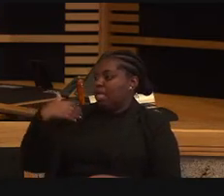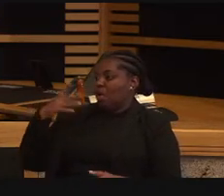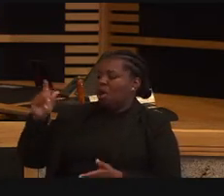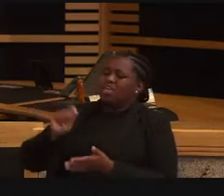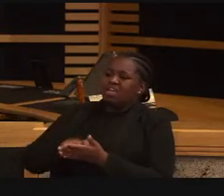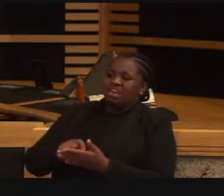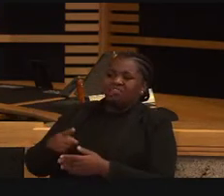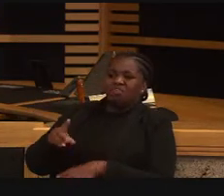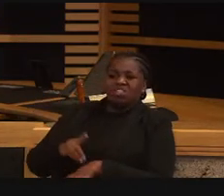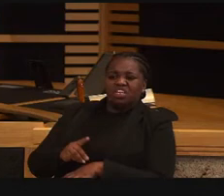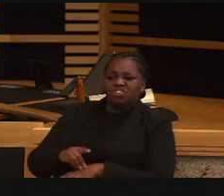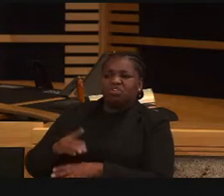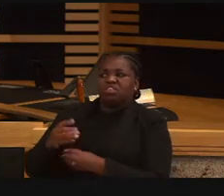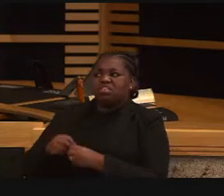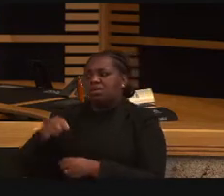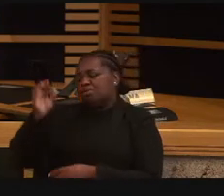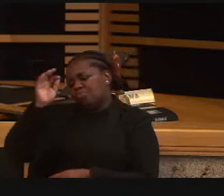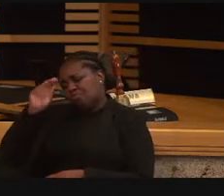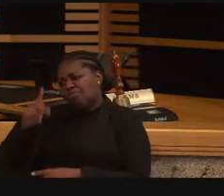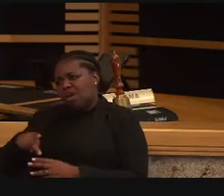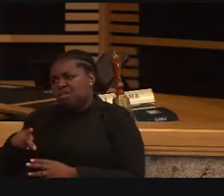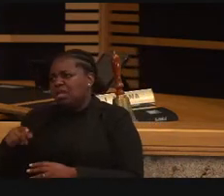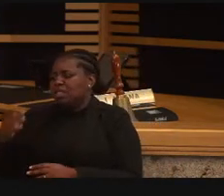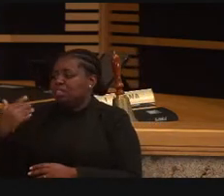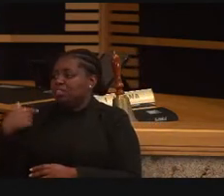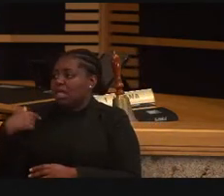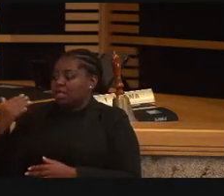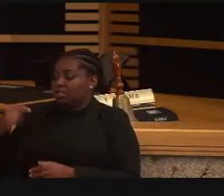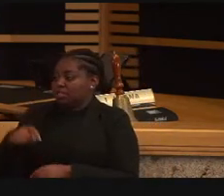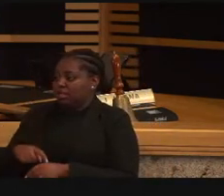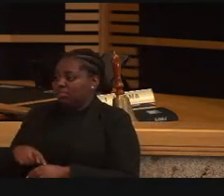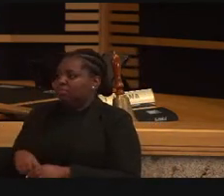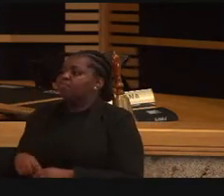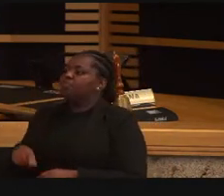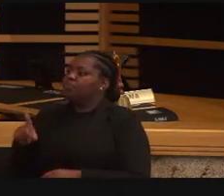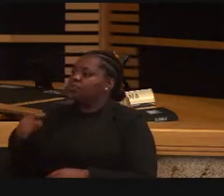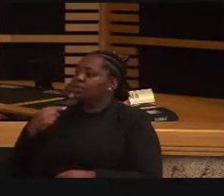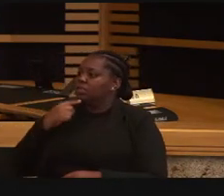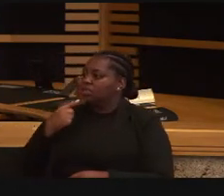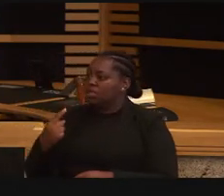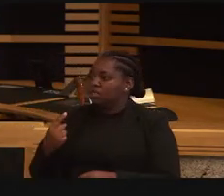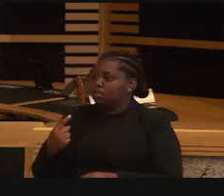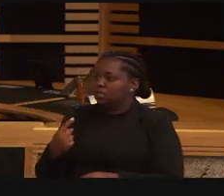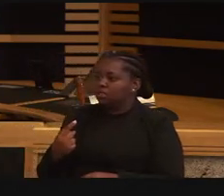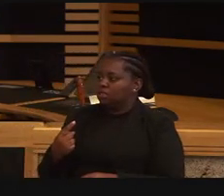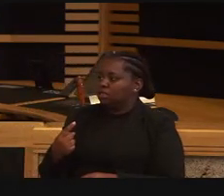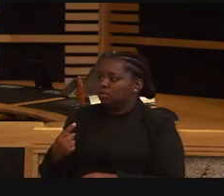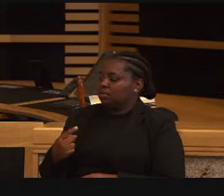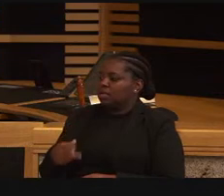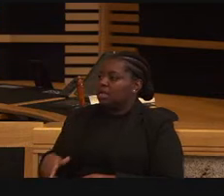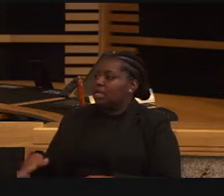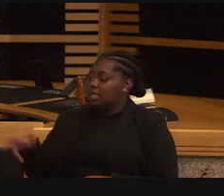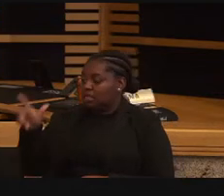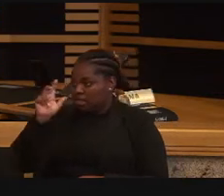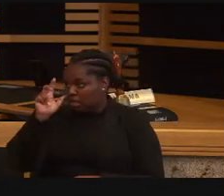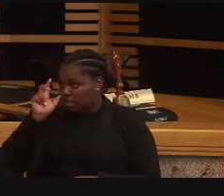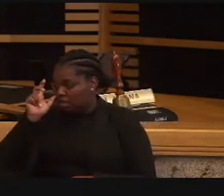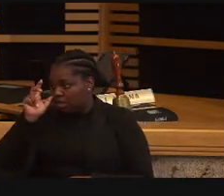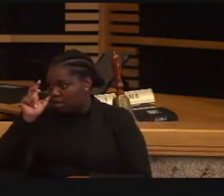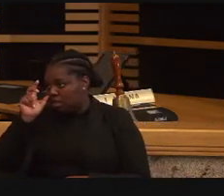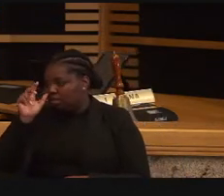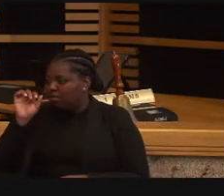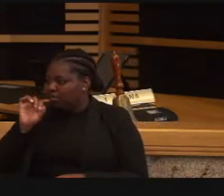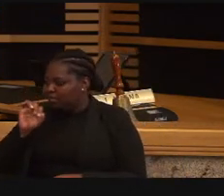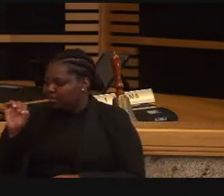doctors and professors, when he was warning them, William Osler once said to them, listen to your